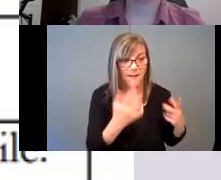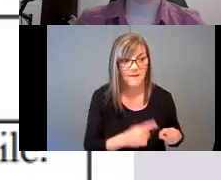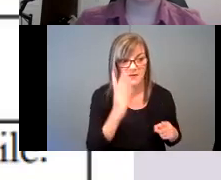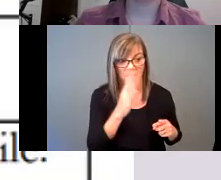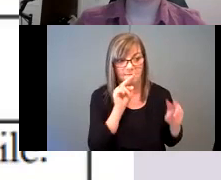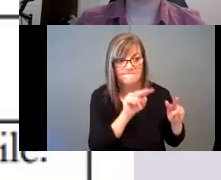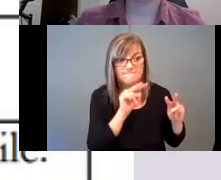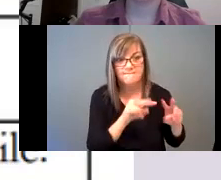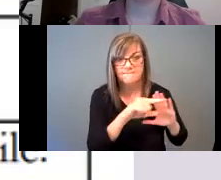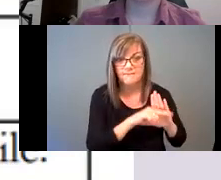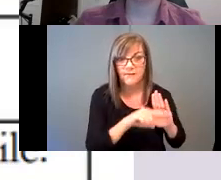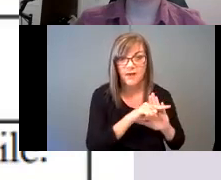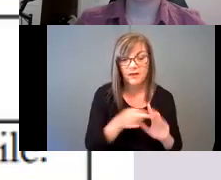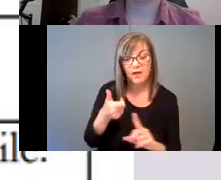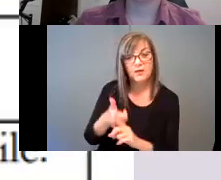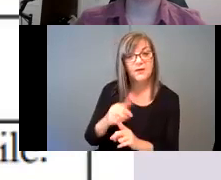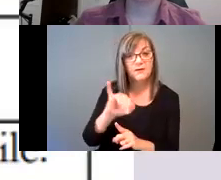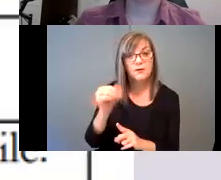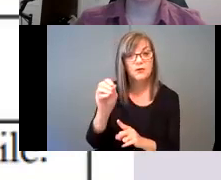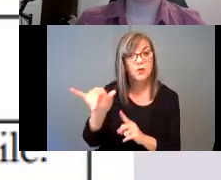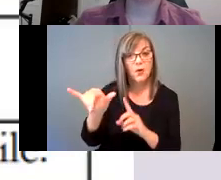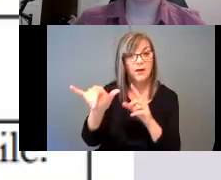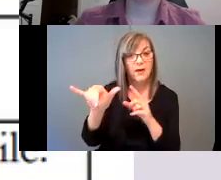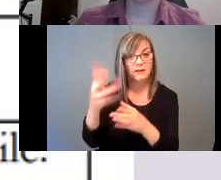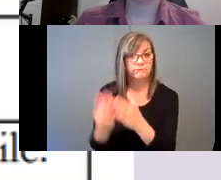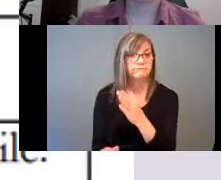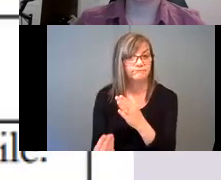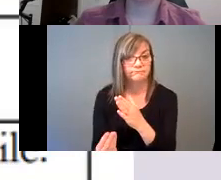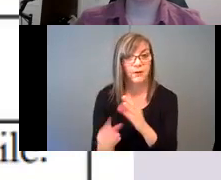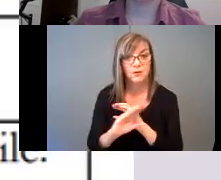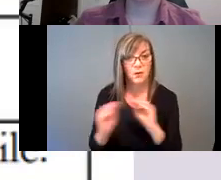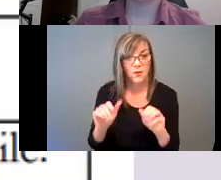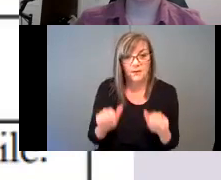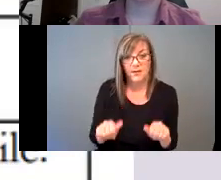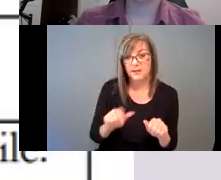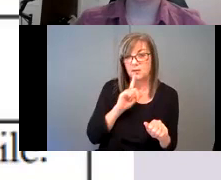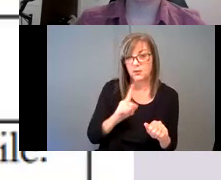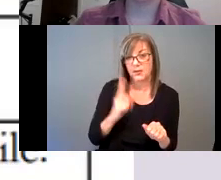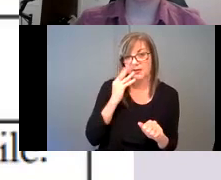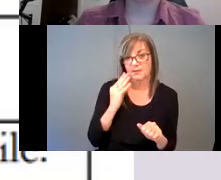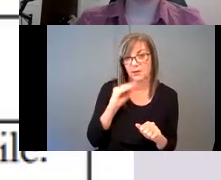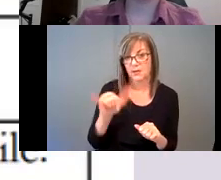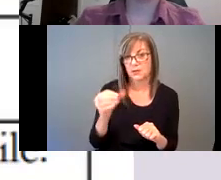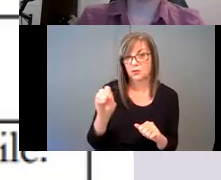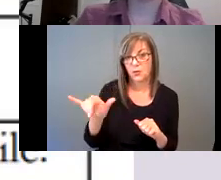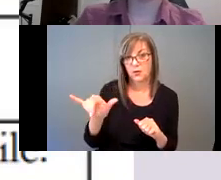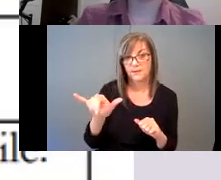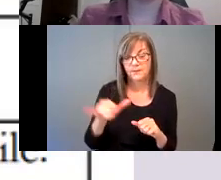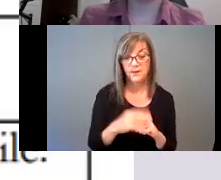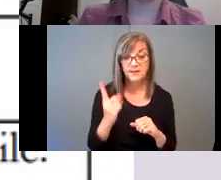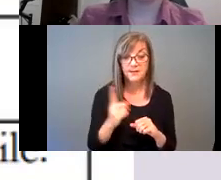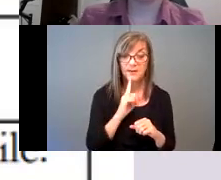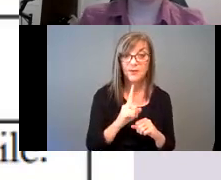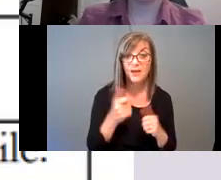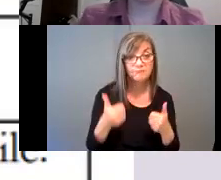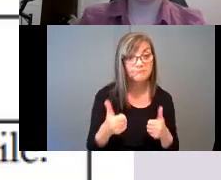you're denying yourself of the ability to experience that joy. And so when something really blissful happens to